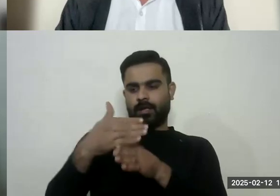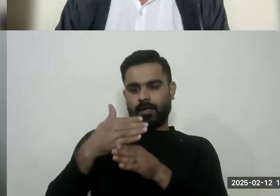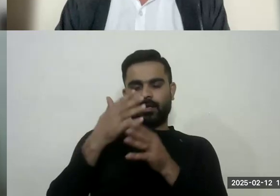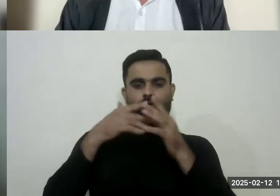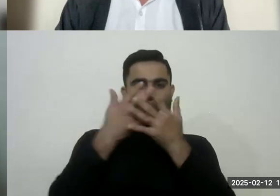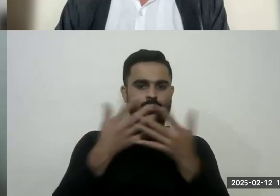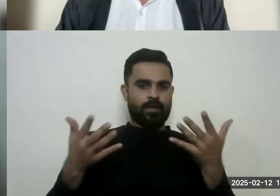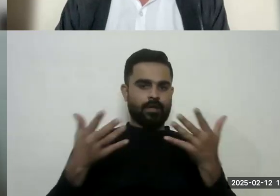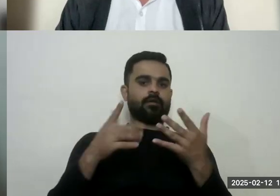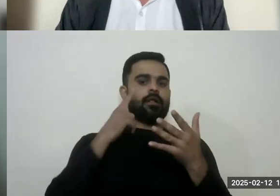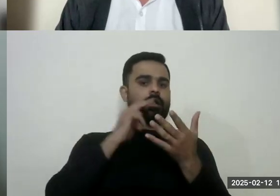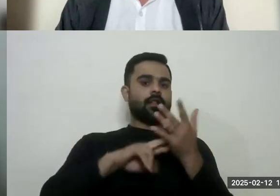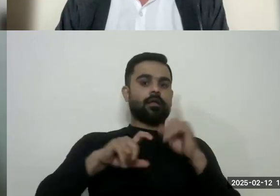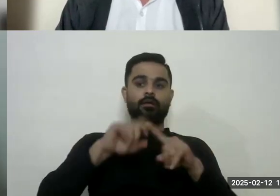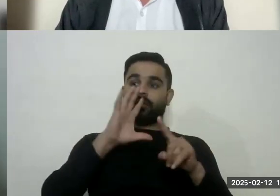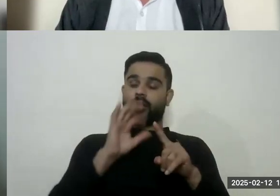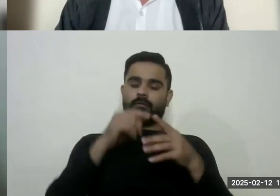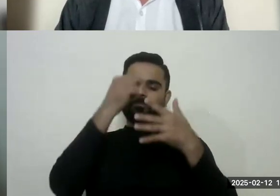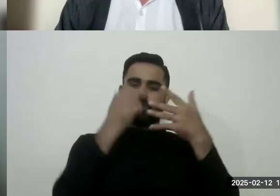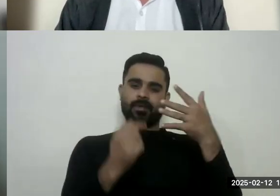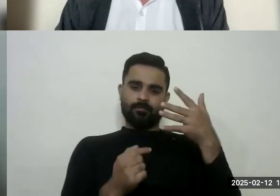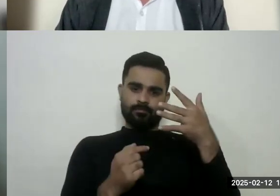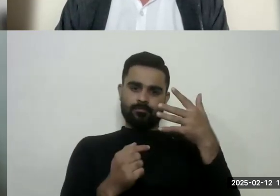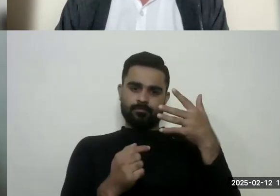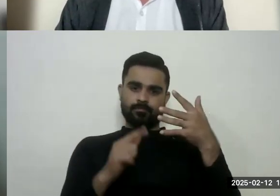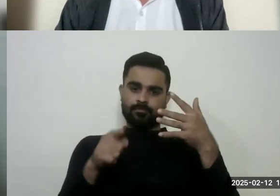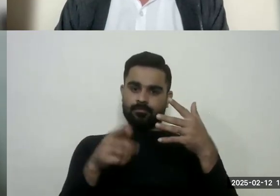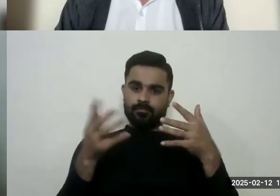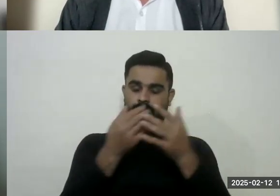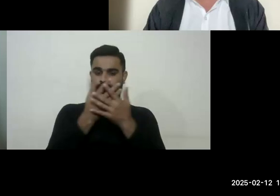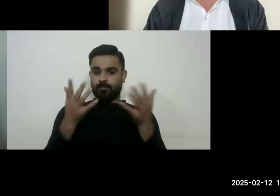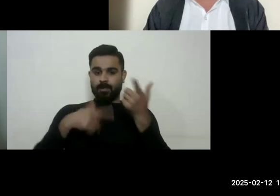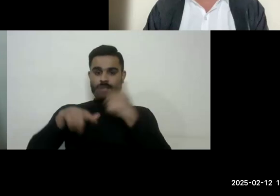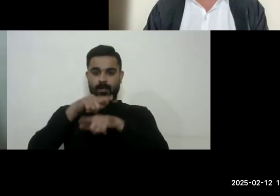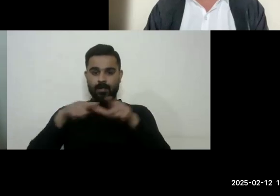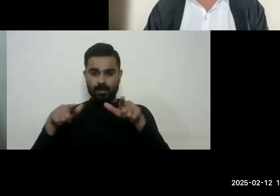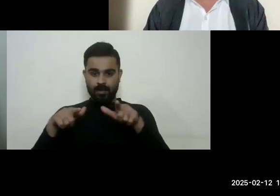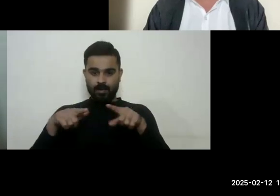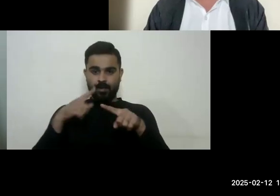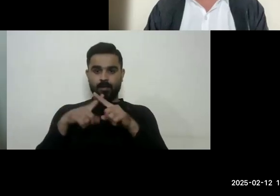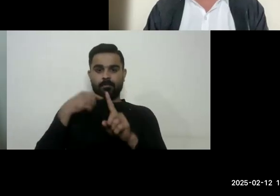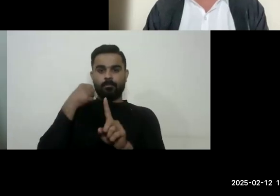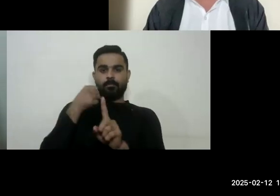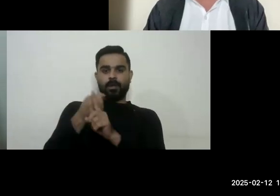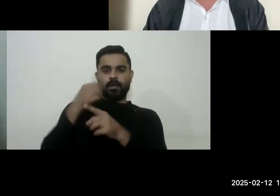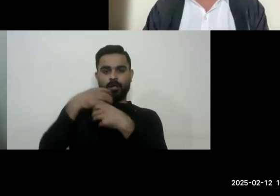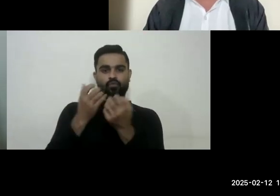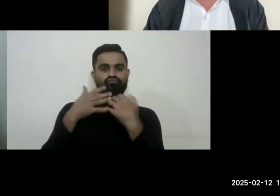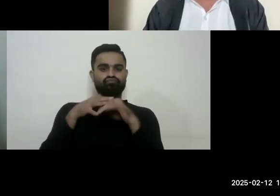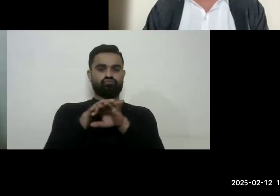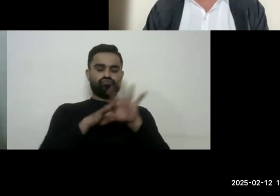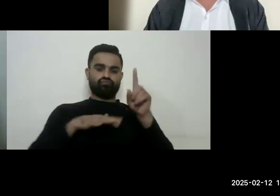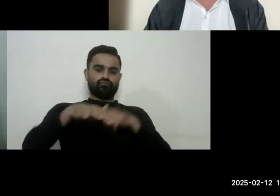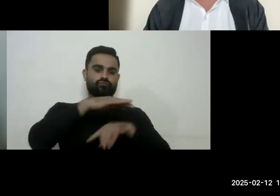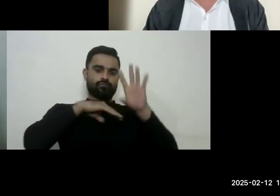links with you, which actually do highlight that how multilingualism, in fact, creates an inclusive learning